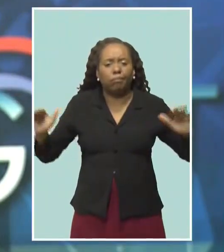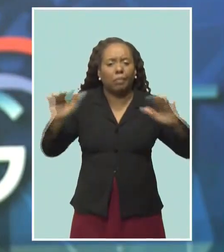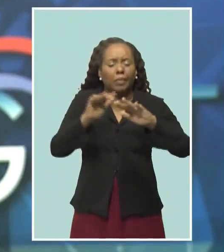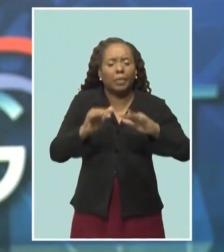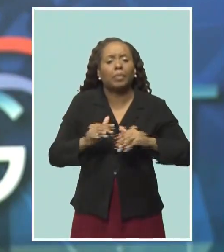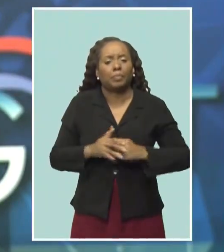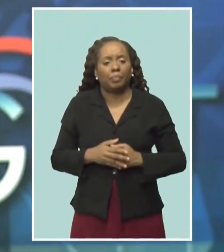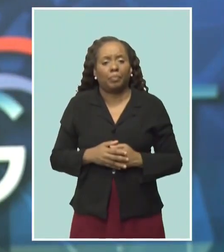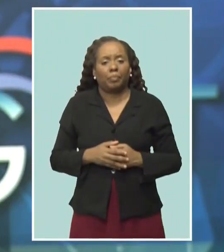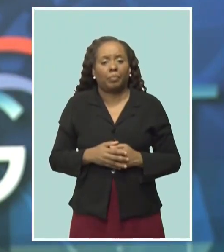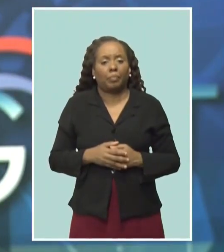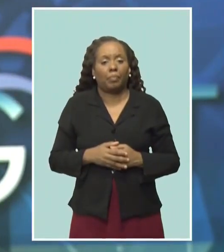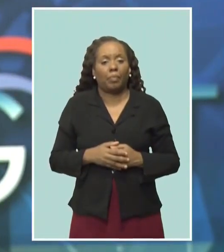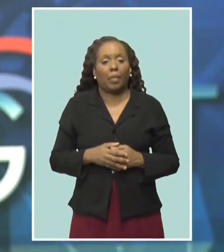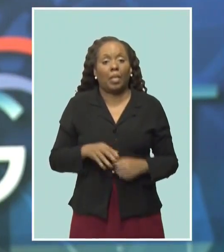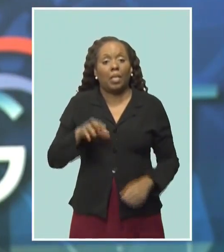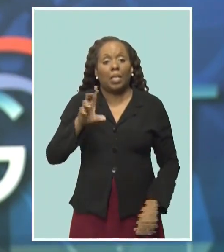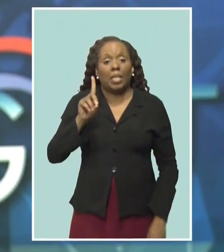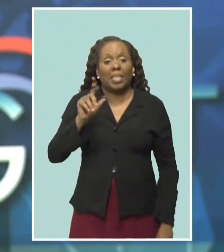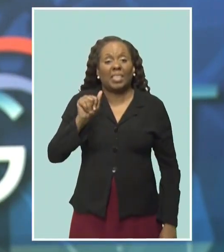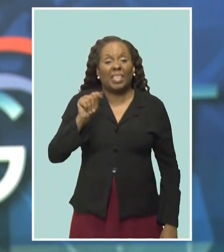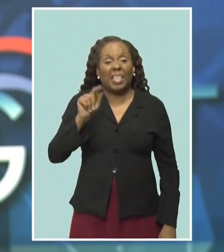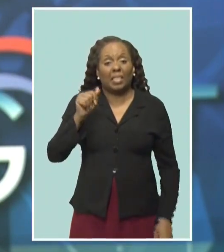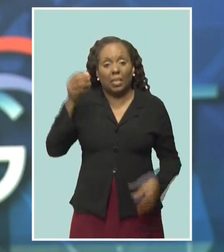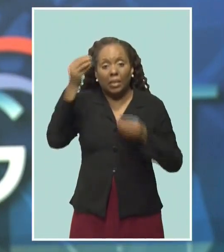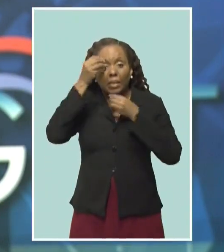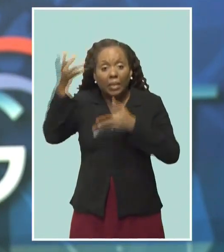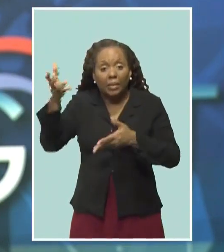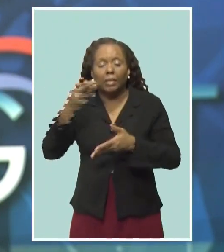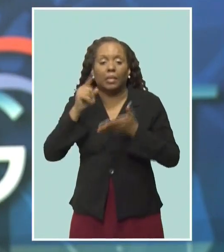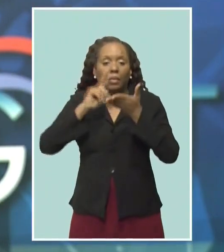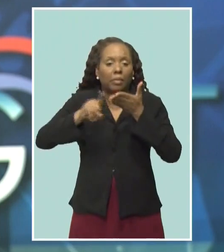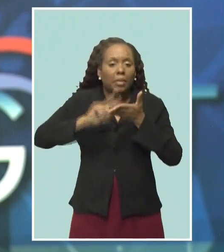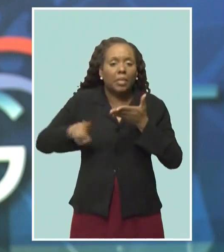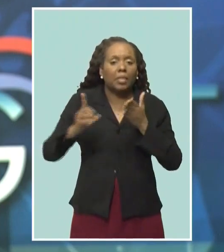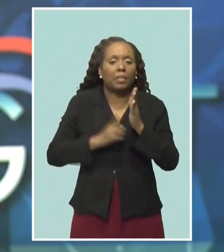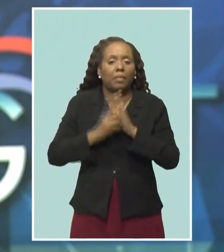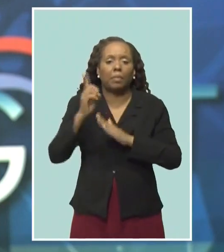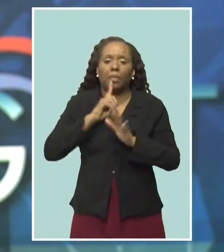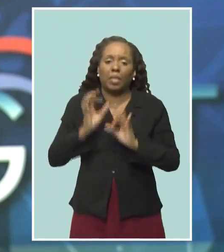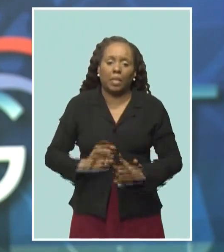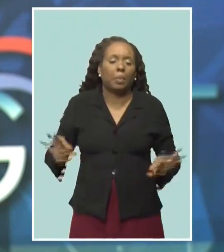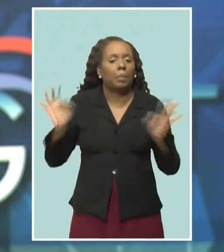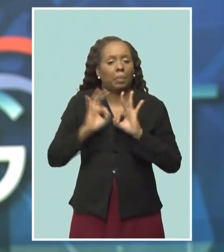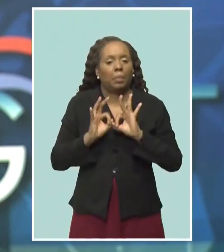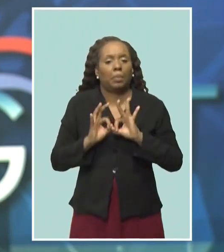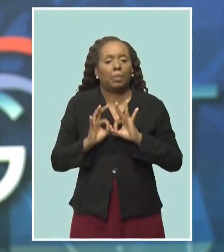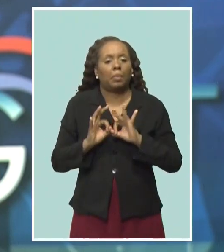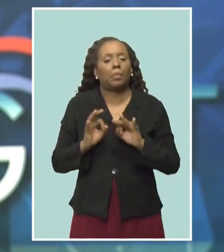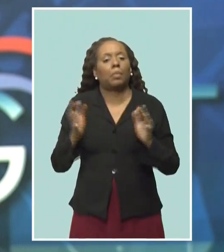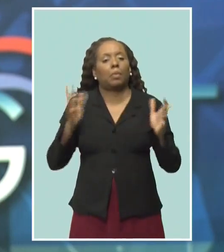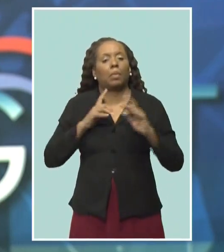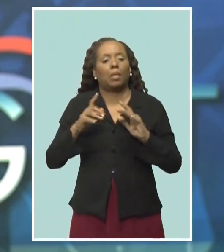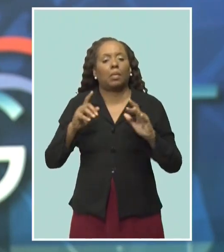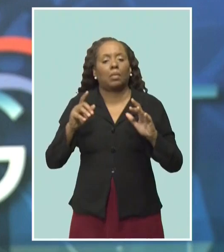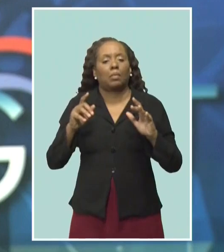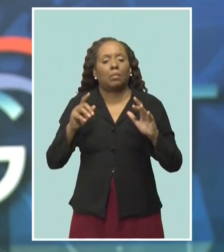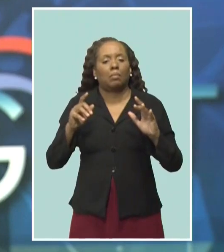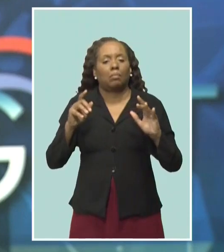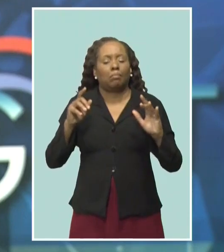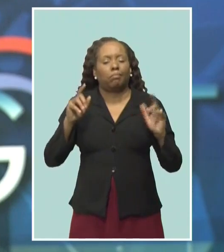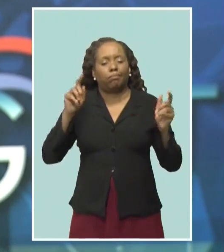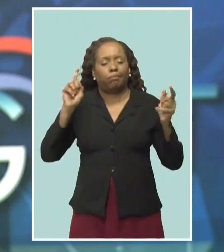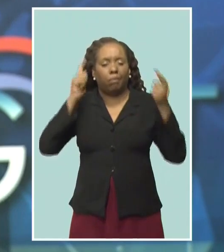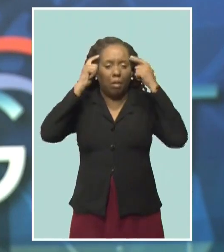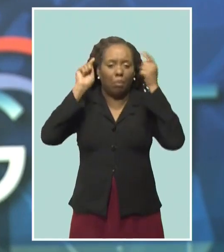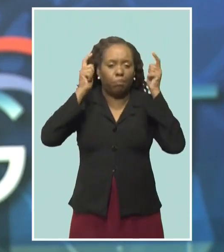Minister Blackman says data and research development are going to be critical parts of effecting this, and he's calling for a realignment of the